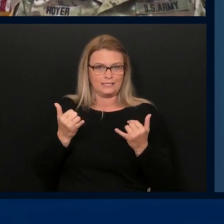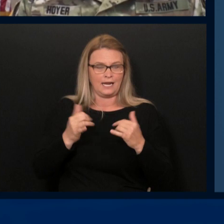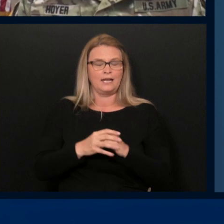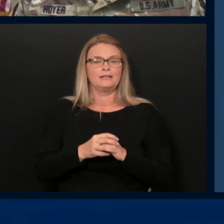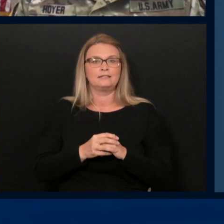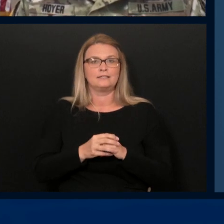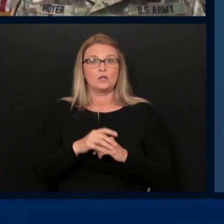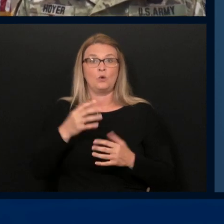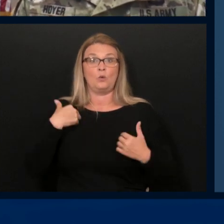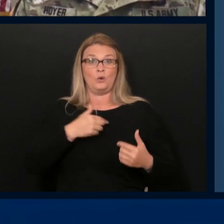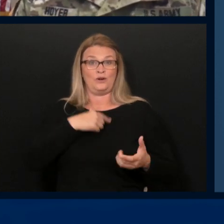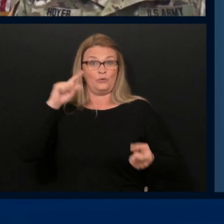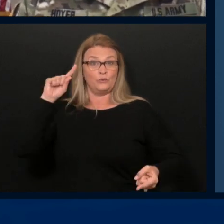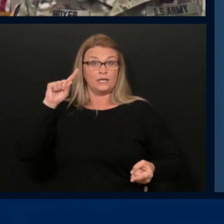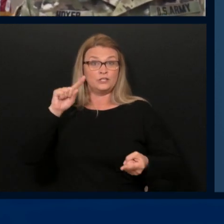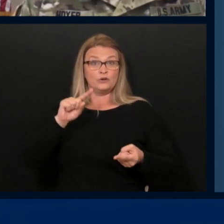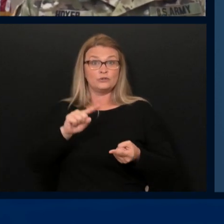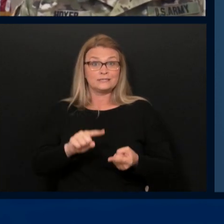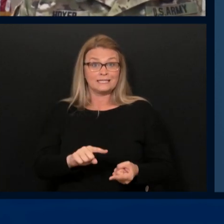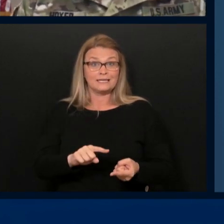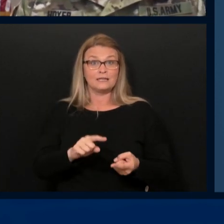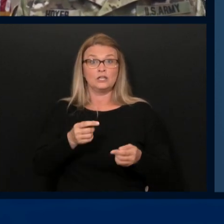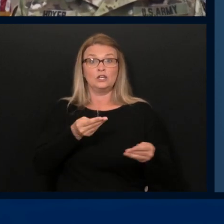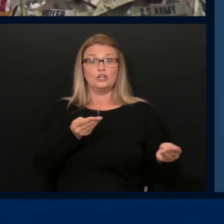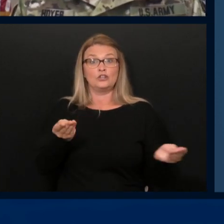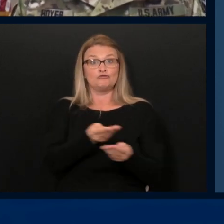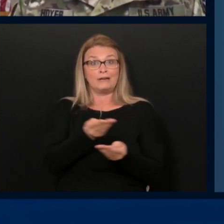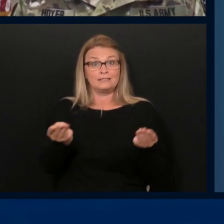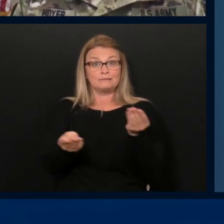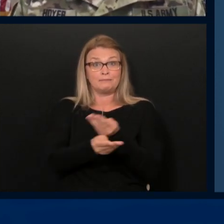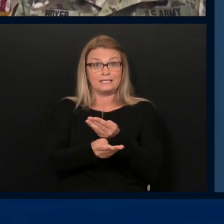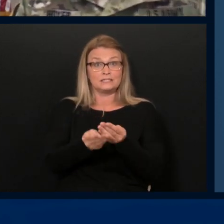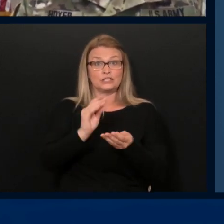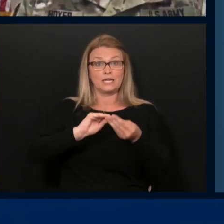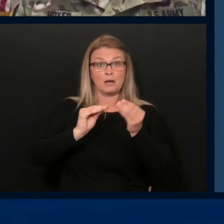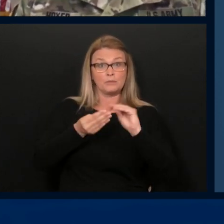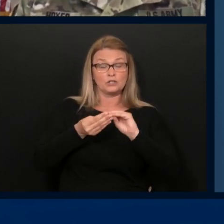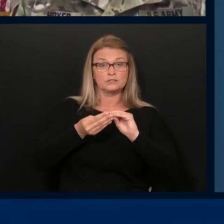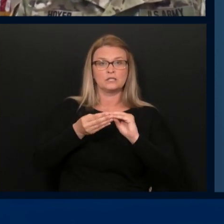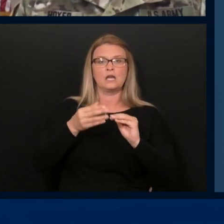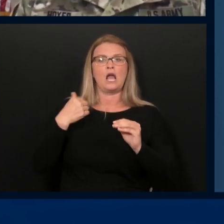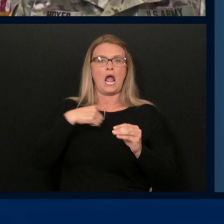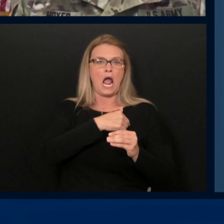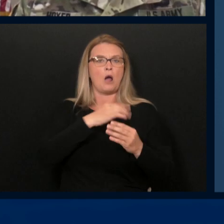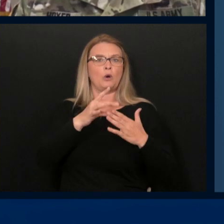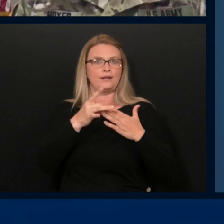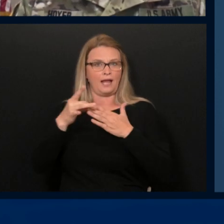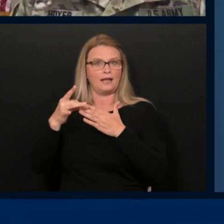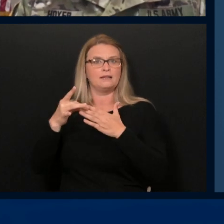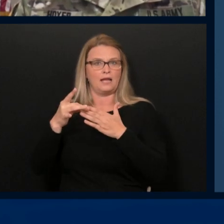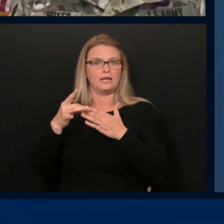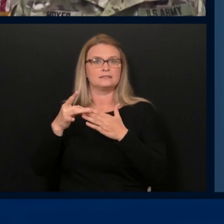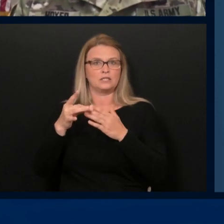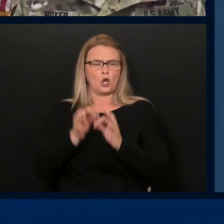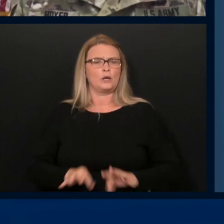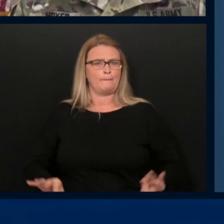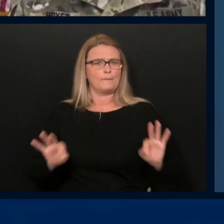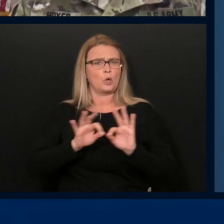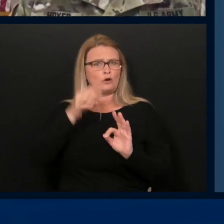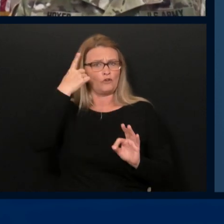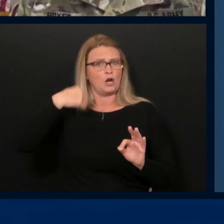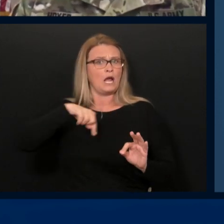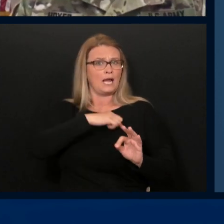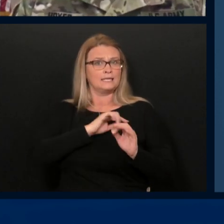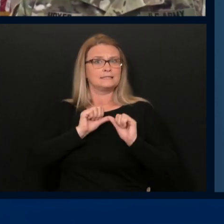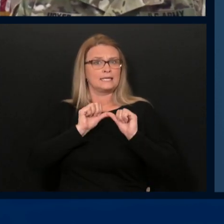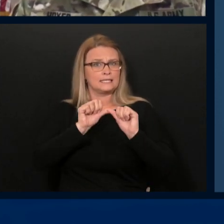In reducing the transmission rate, these guidelines and best practices are going to be essential to us continuing to be